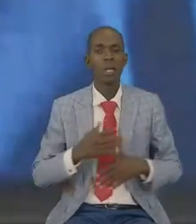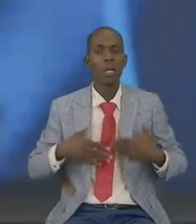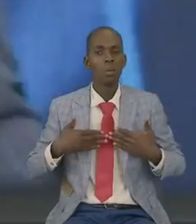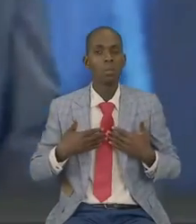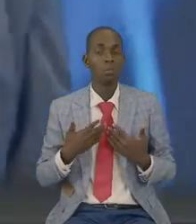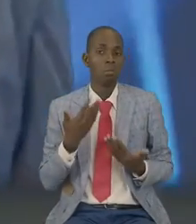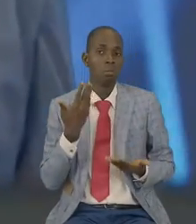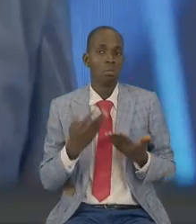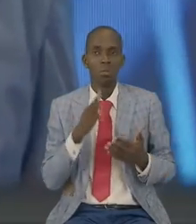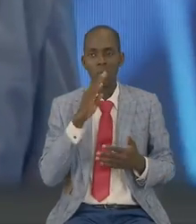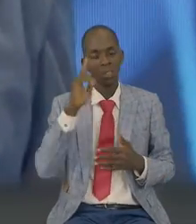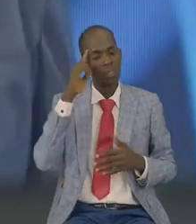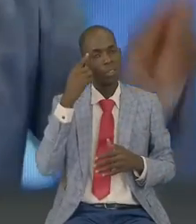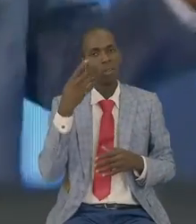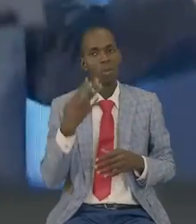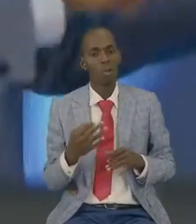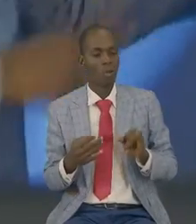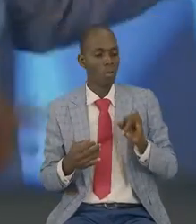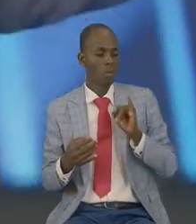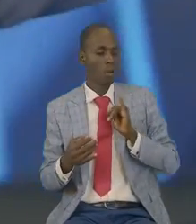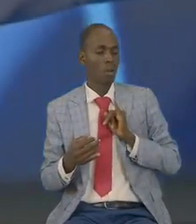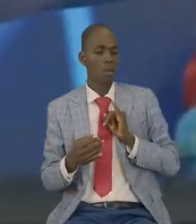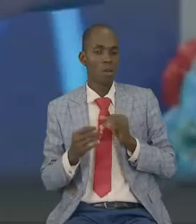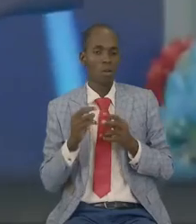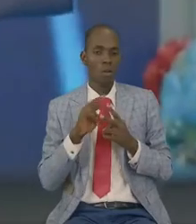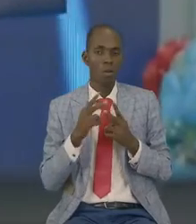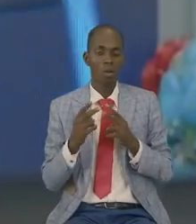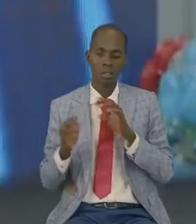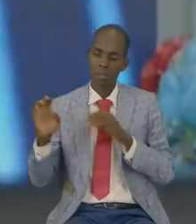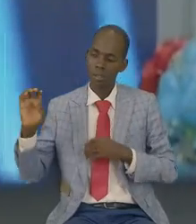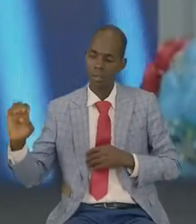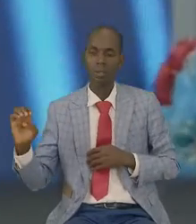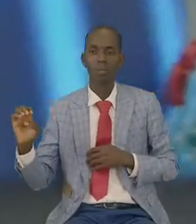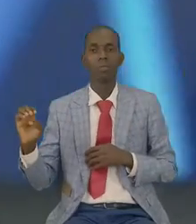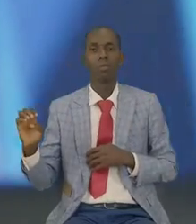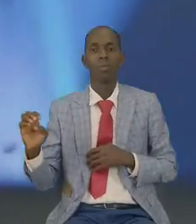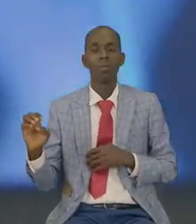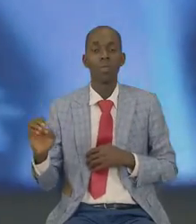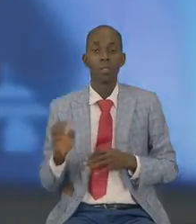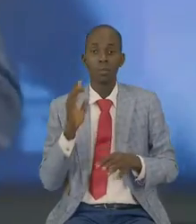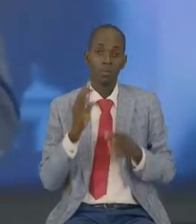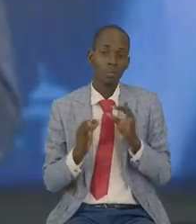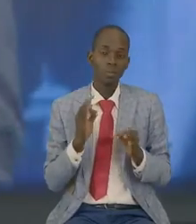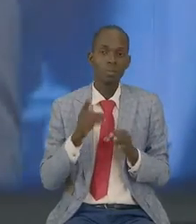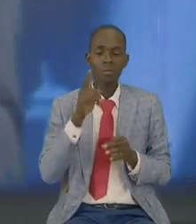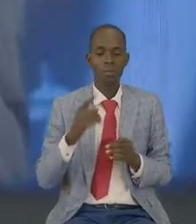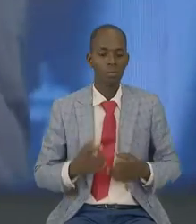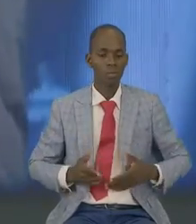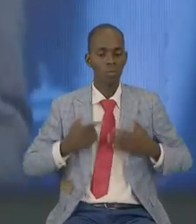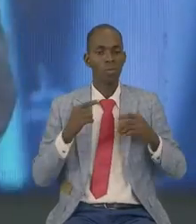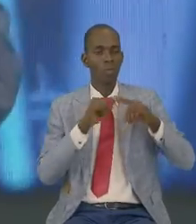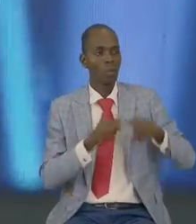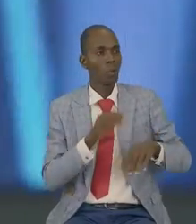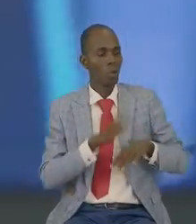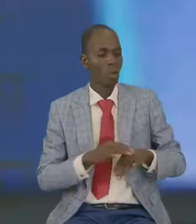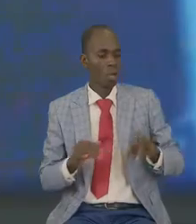think of I, or you think of E, Emmanuel. Whether you live only with I,